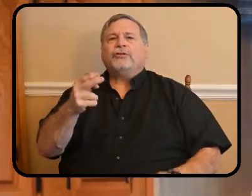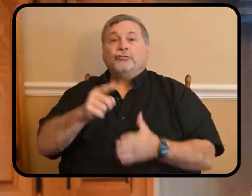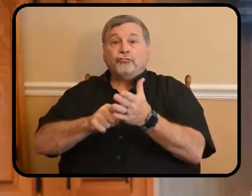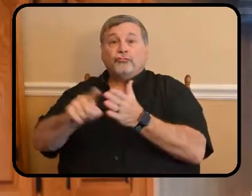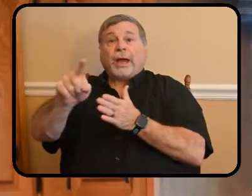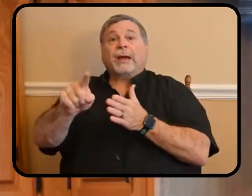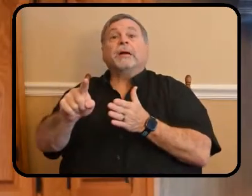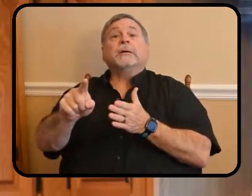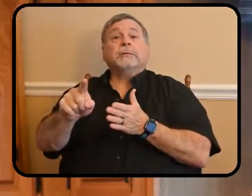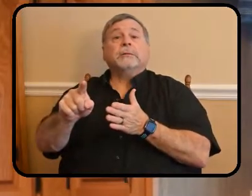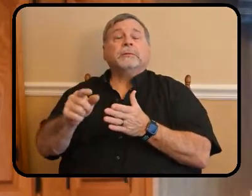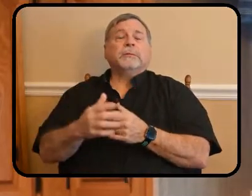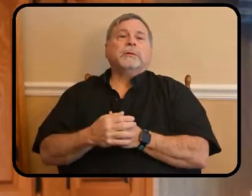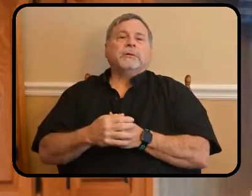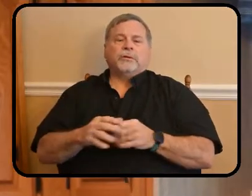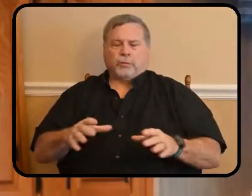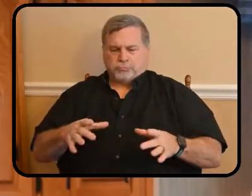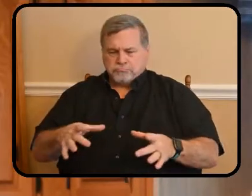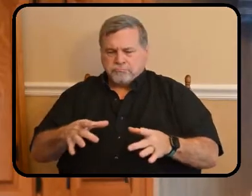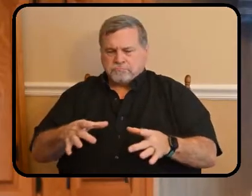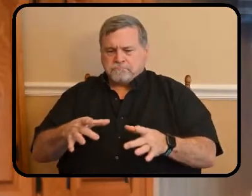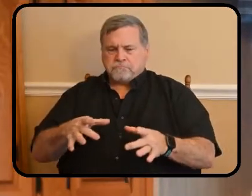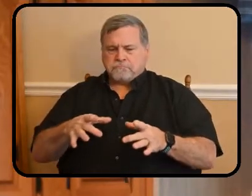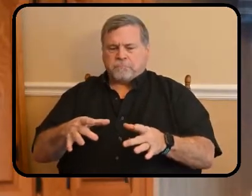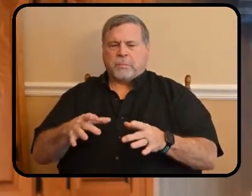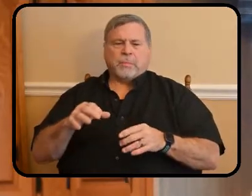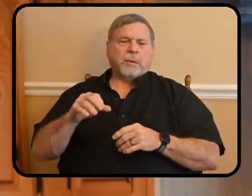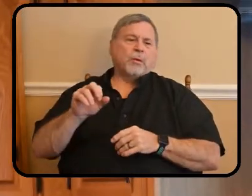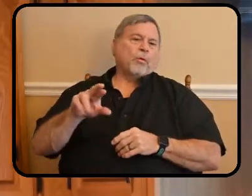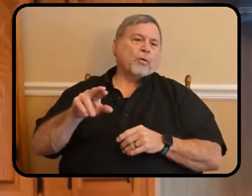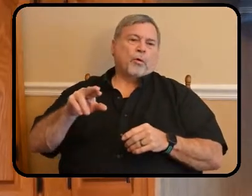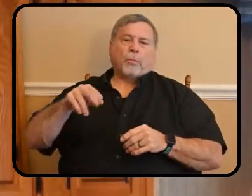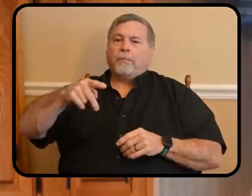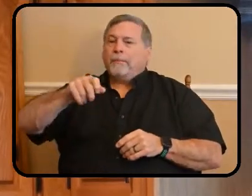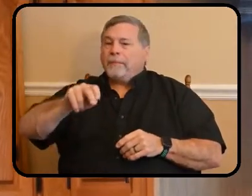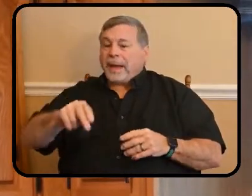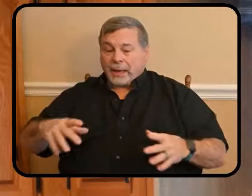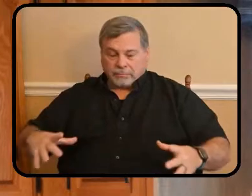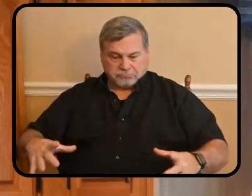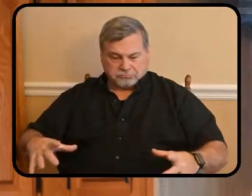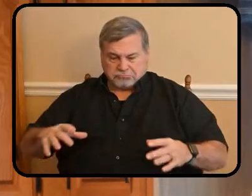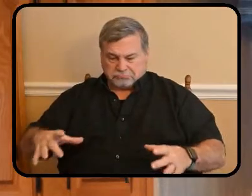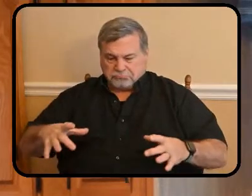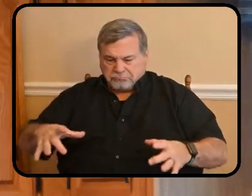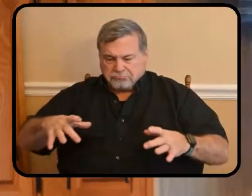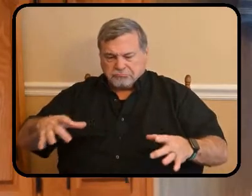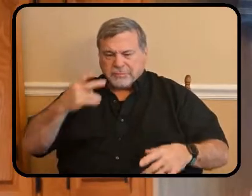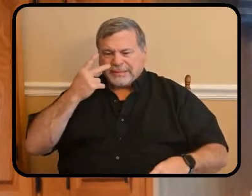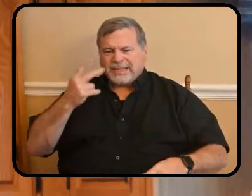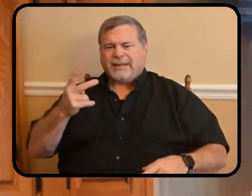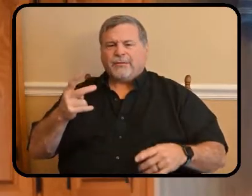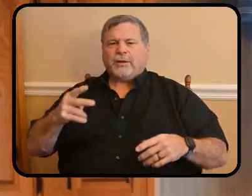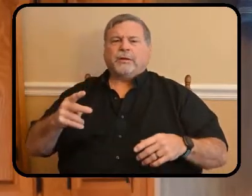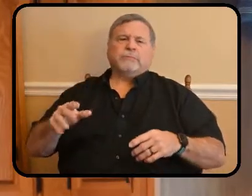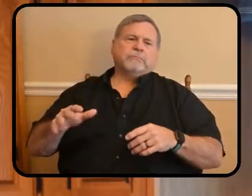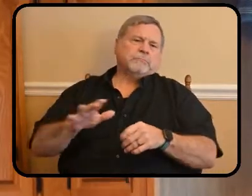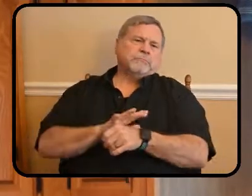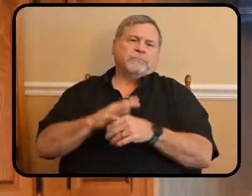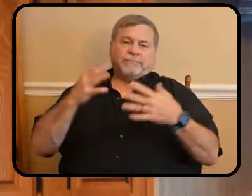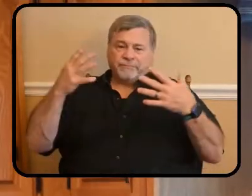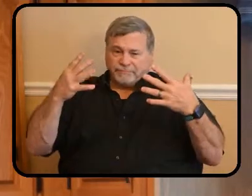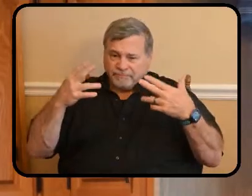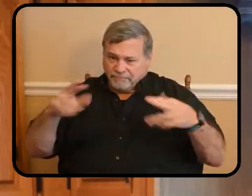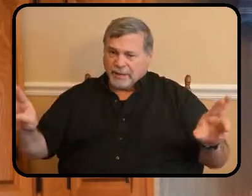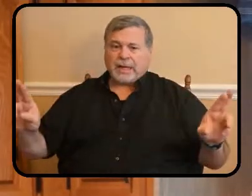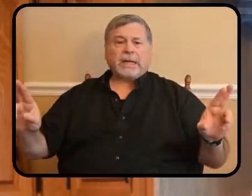check. You can shake the ramekin, or if you're using a pan, you can shake the pan and see if that egg has solidified in the top. If it